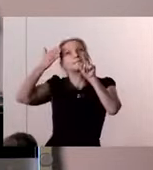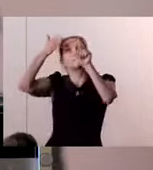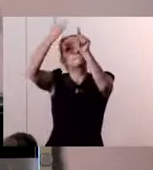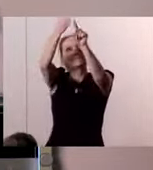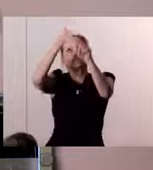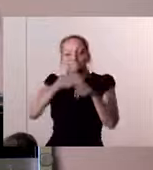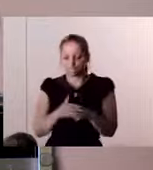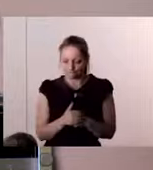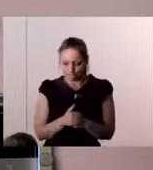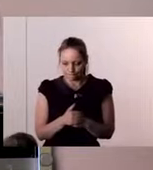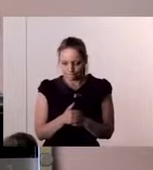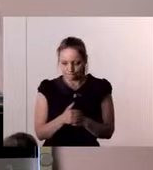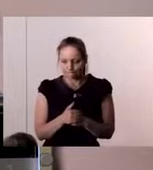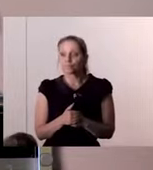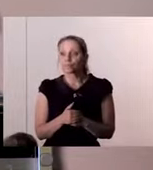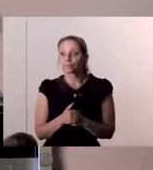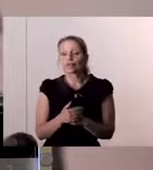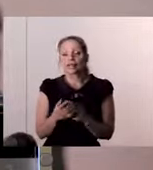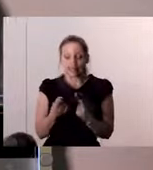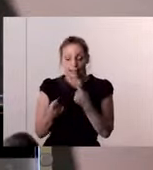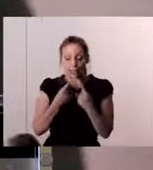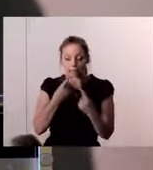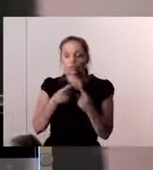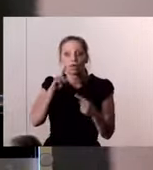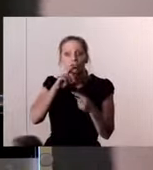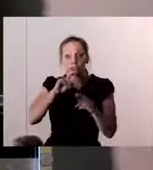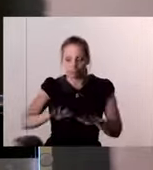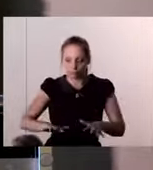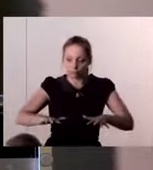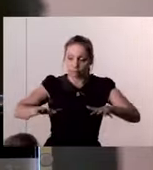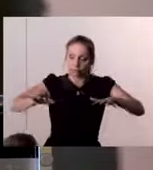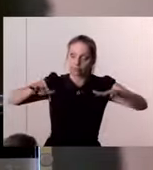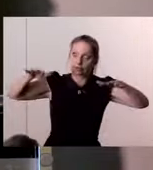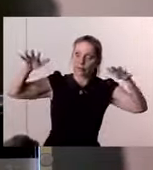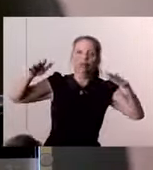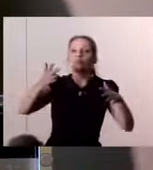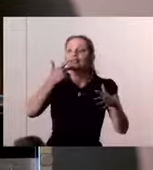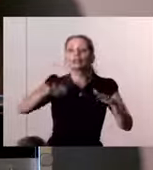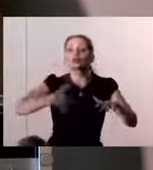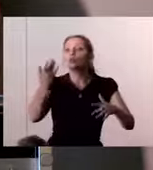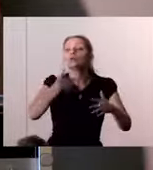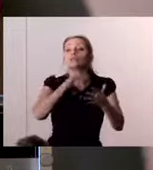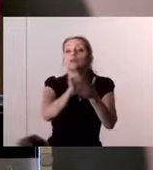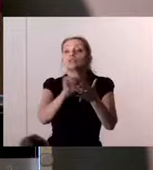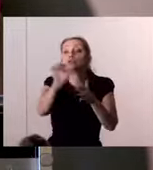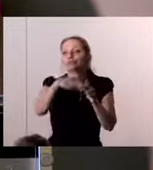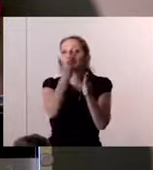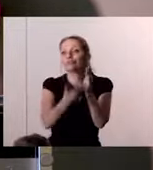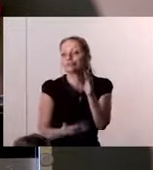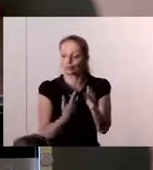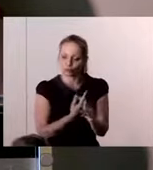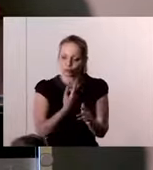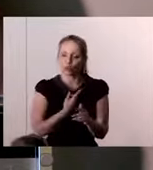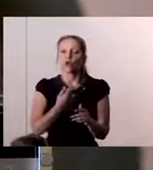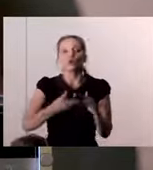Again, the beauty of the information flood is that even if you don't want to publish your personal story, these days